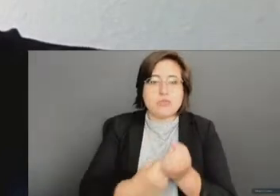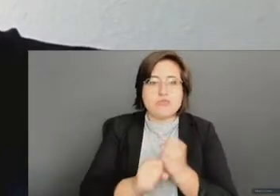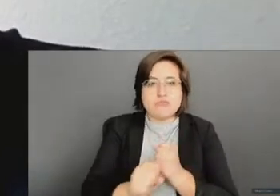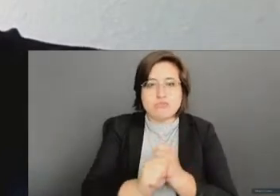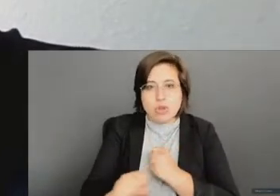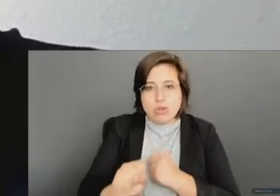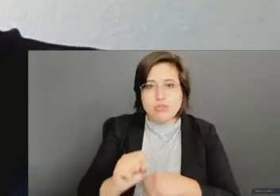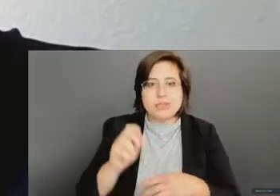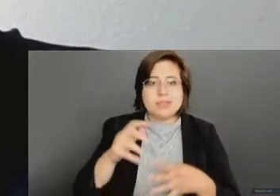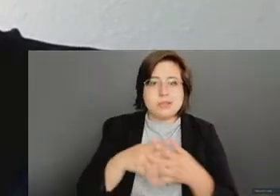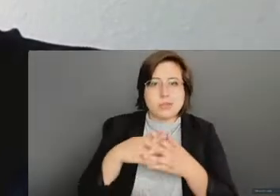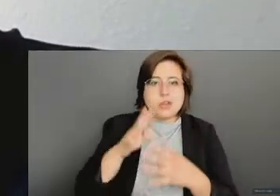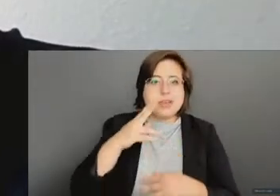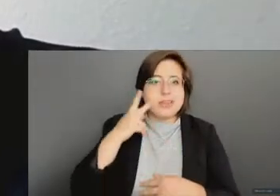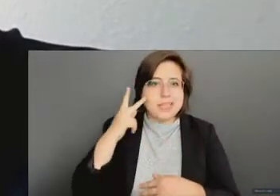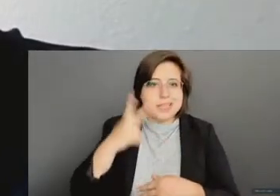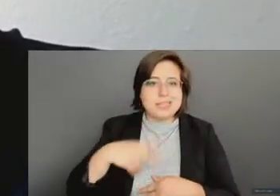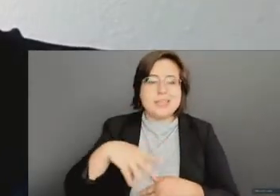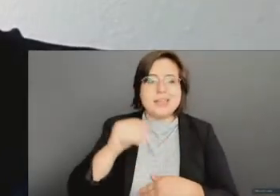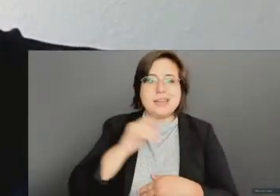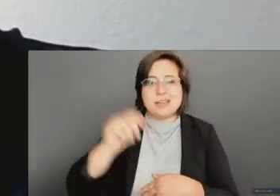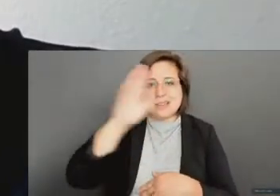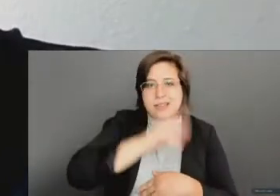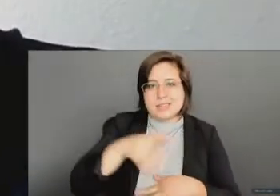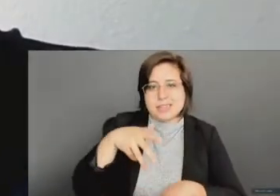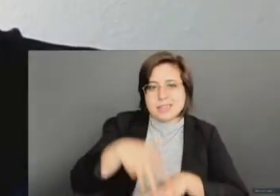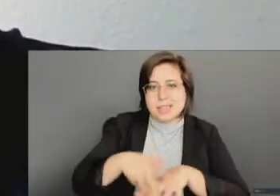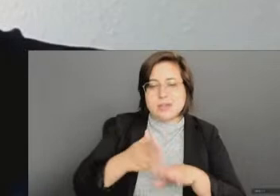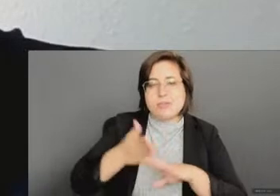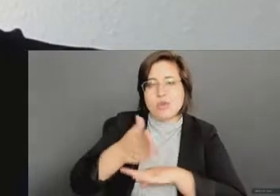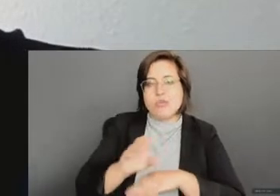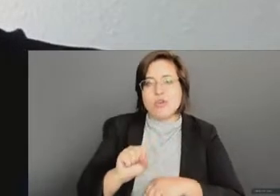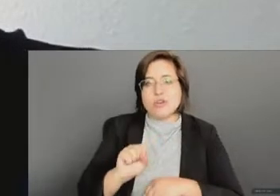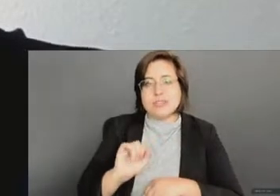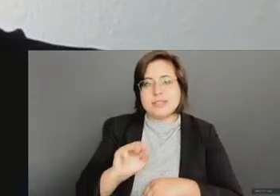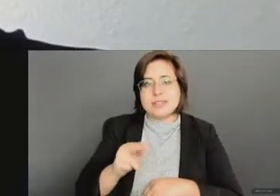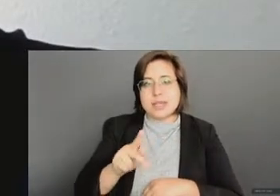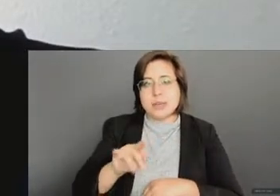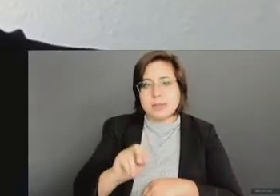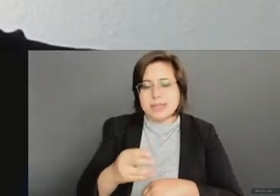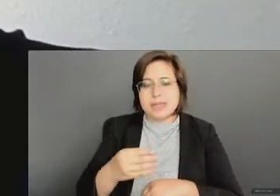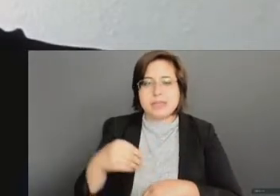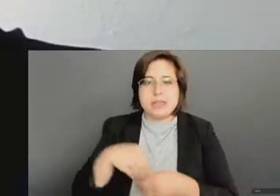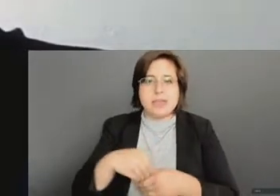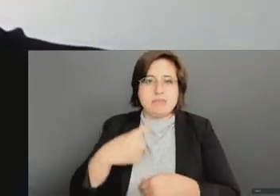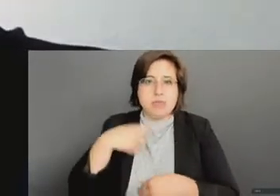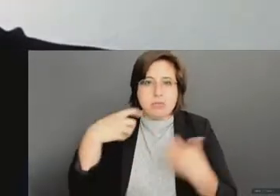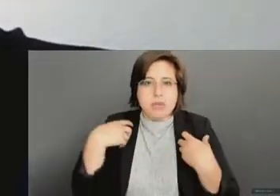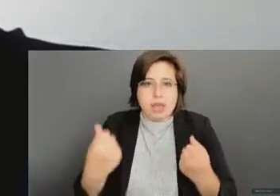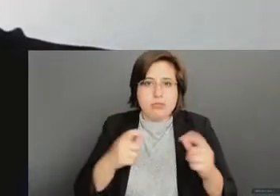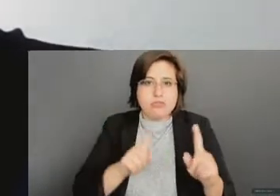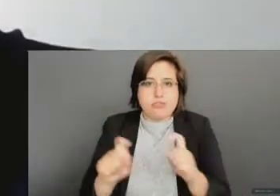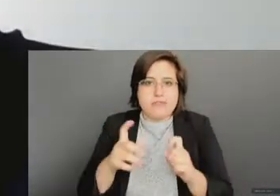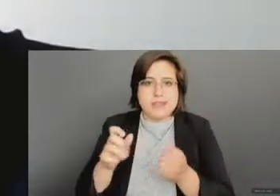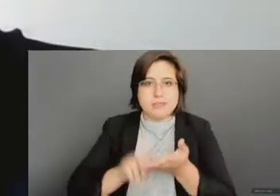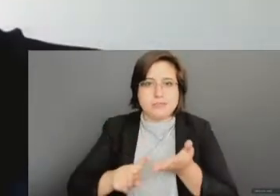and Alaska Native oversampling in public health surveys and research. And hopefully